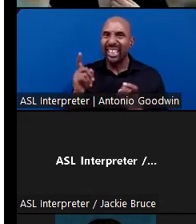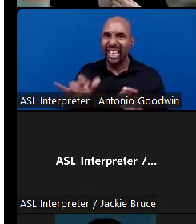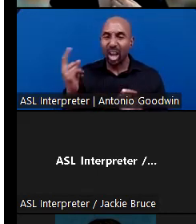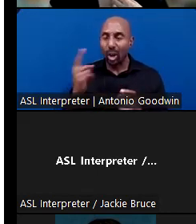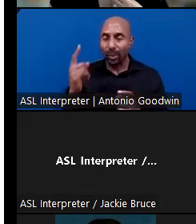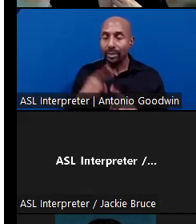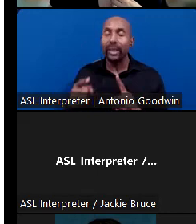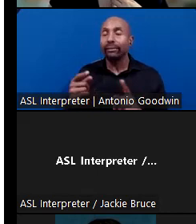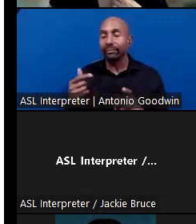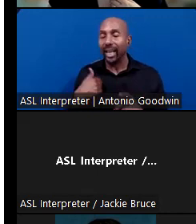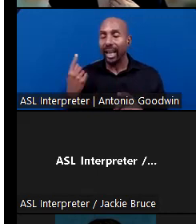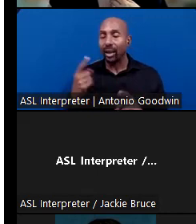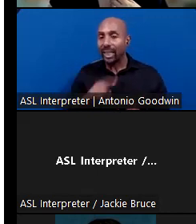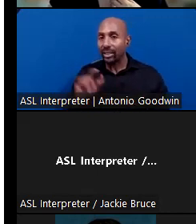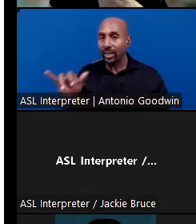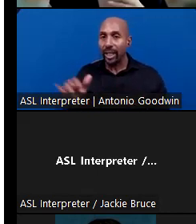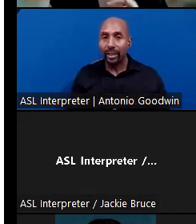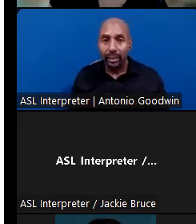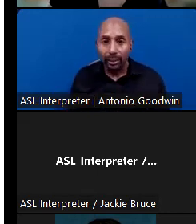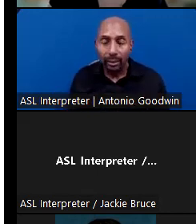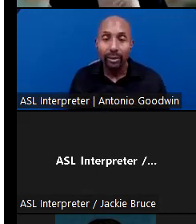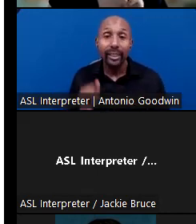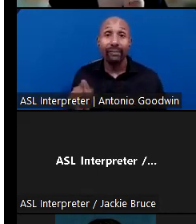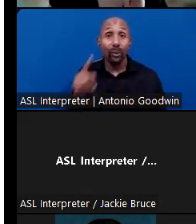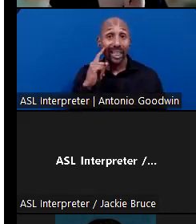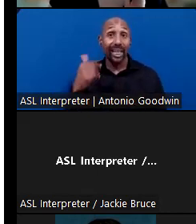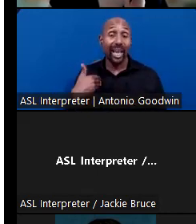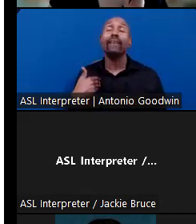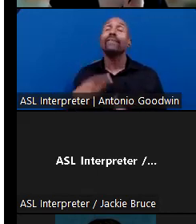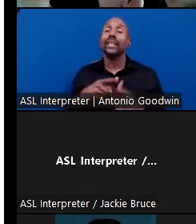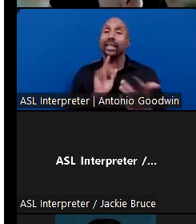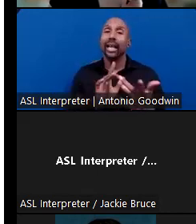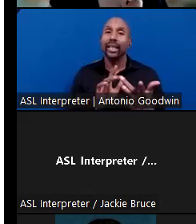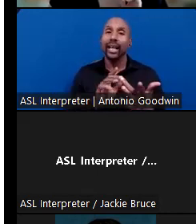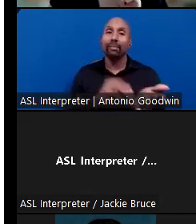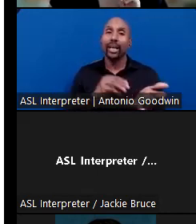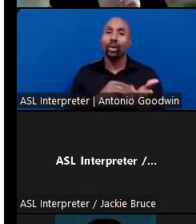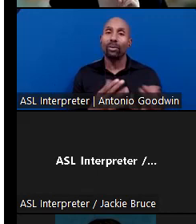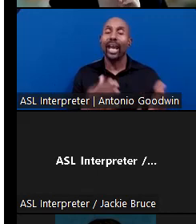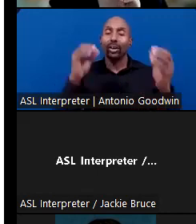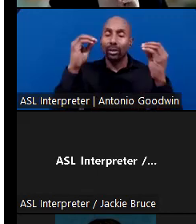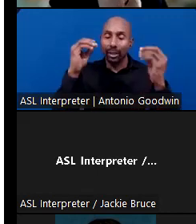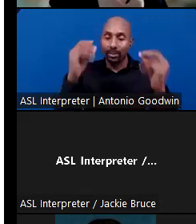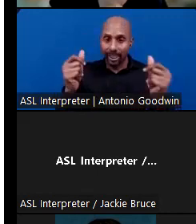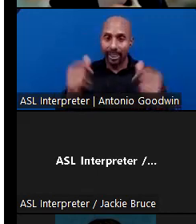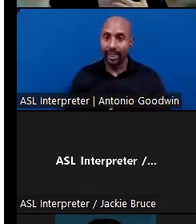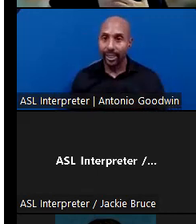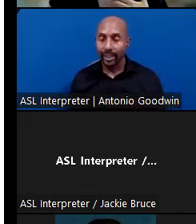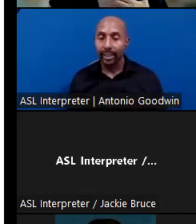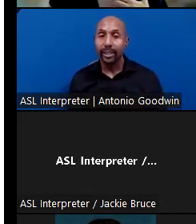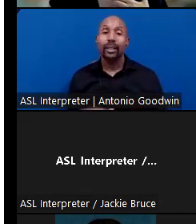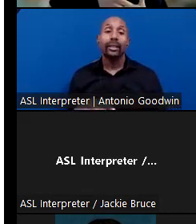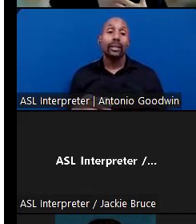want to get tested and talk to a medical provider immediately. And in the meantime, you want to avoid